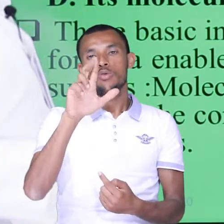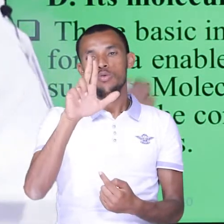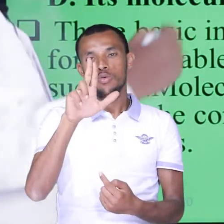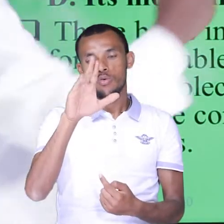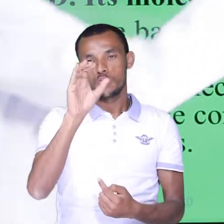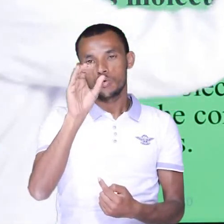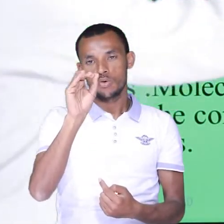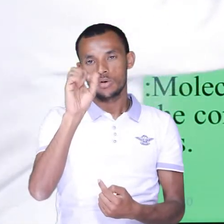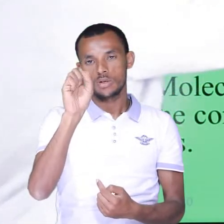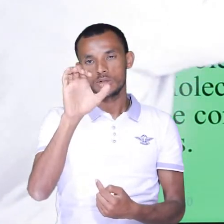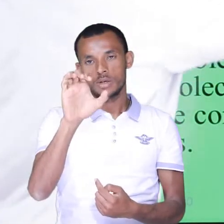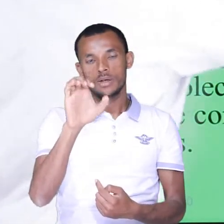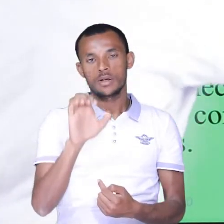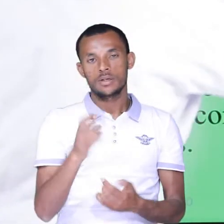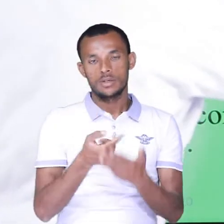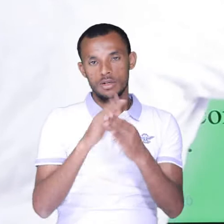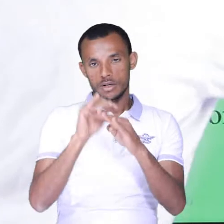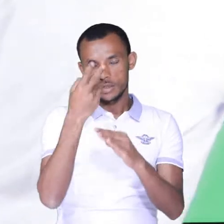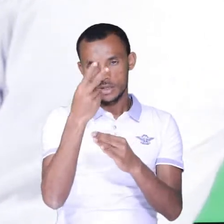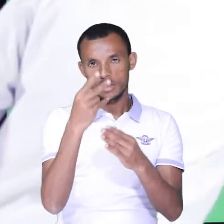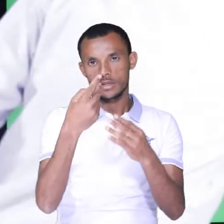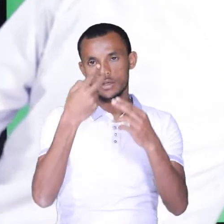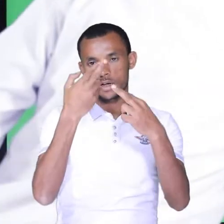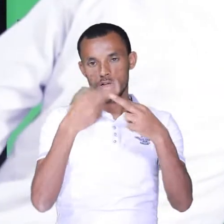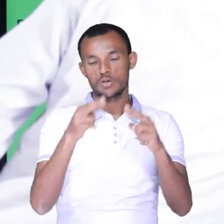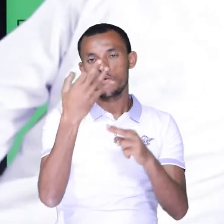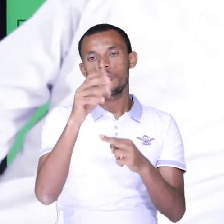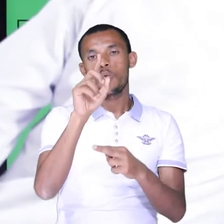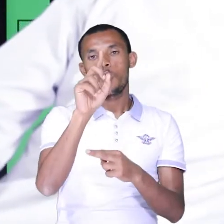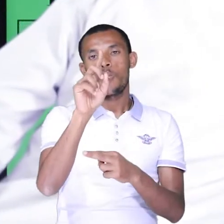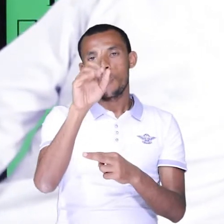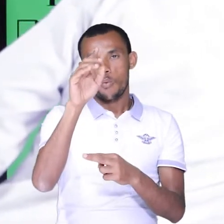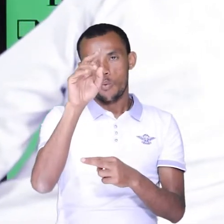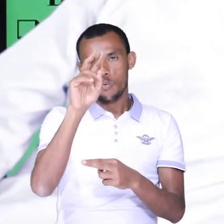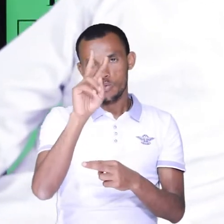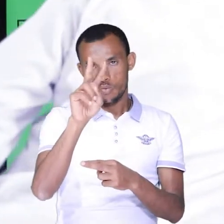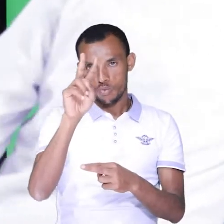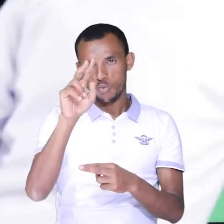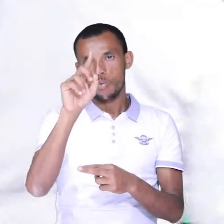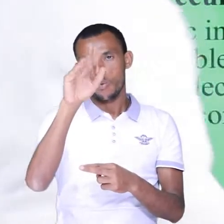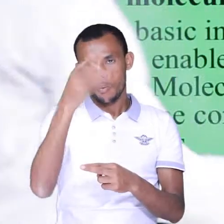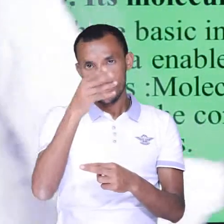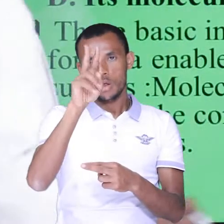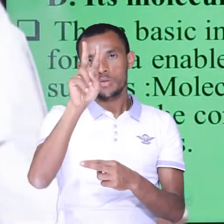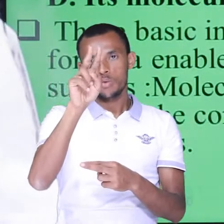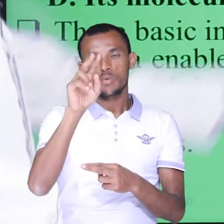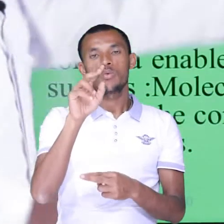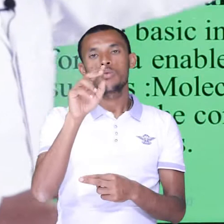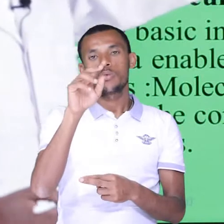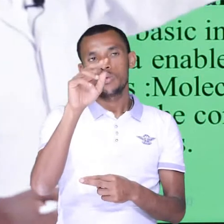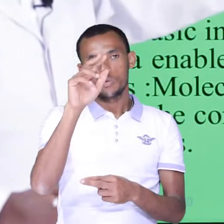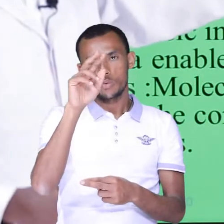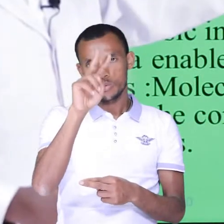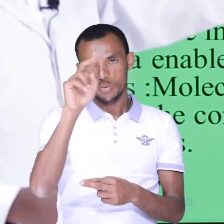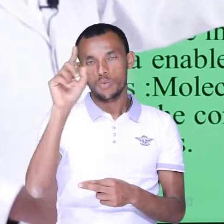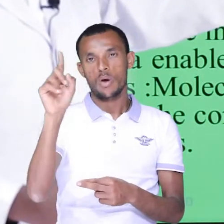you see here, in the ratio of 1 to 2 to 1. When you